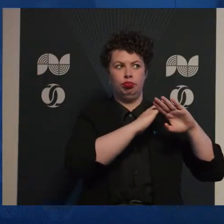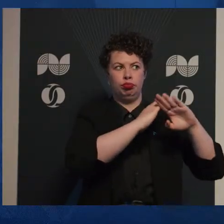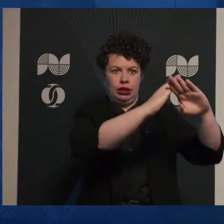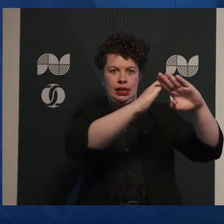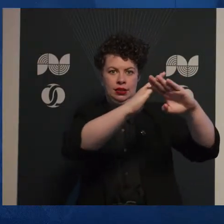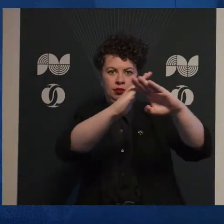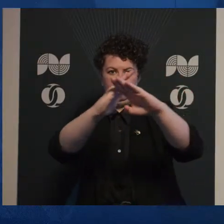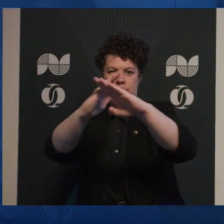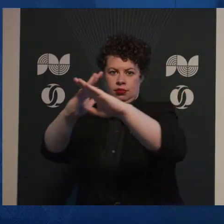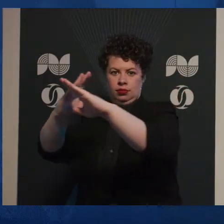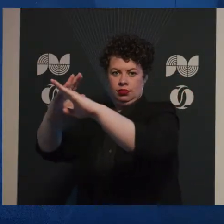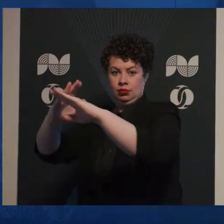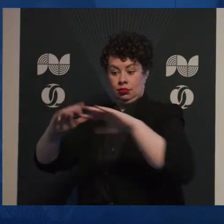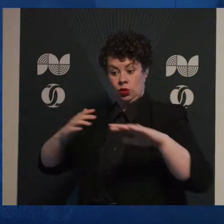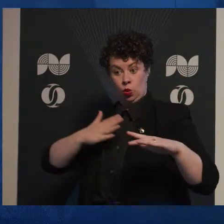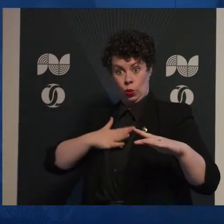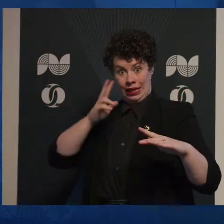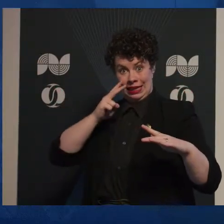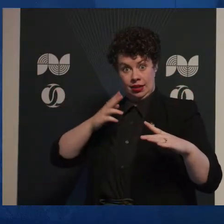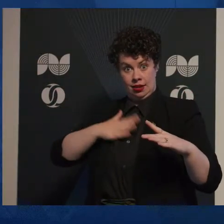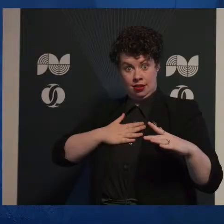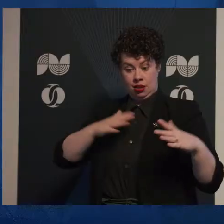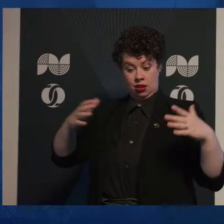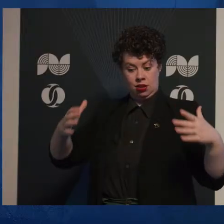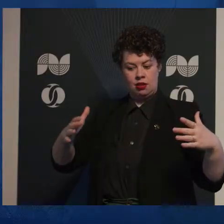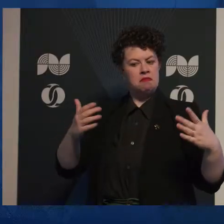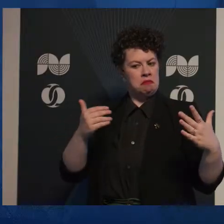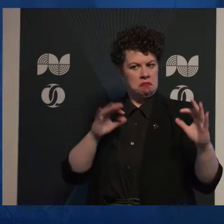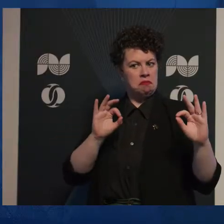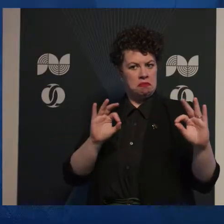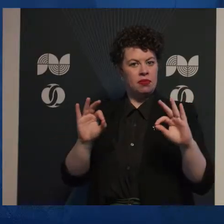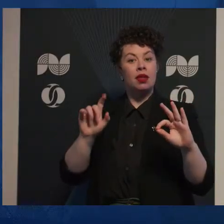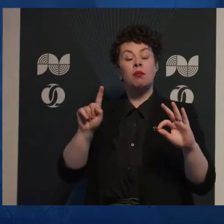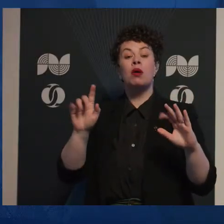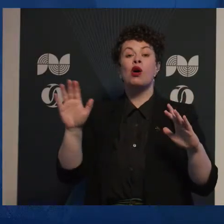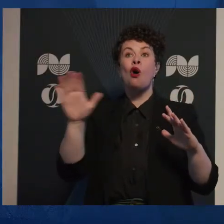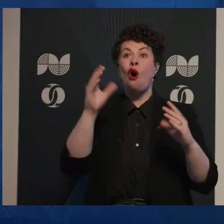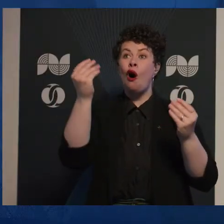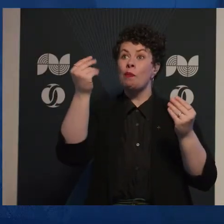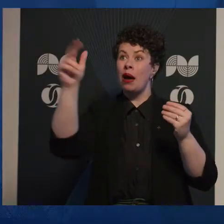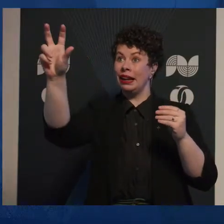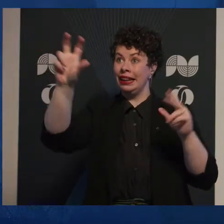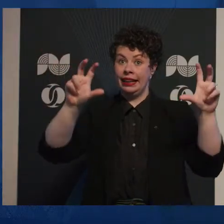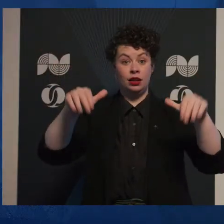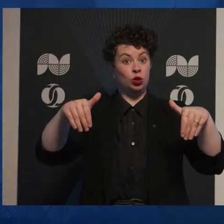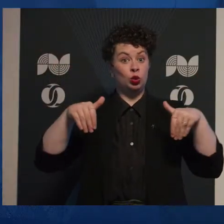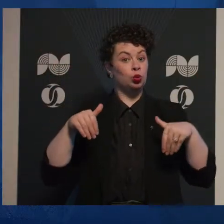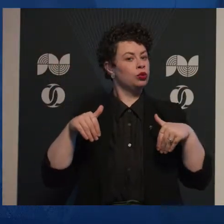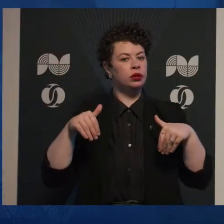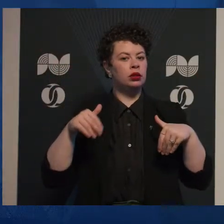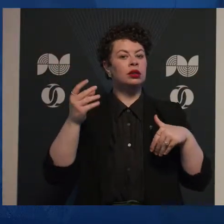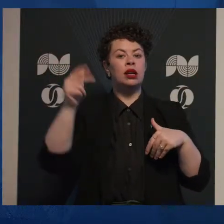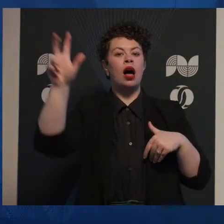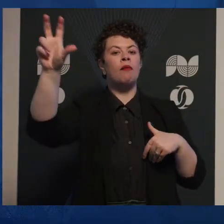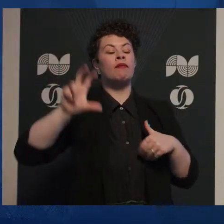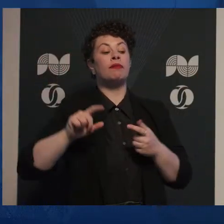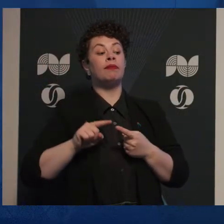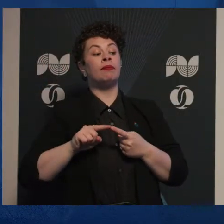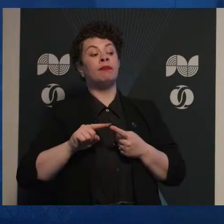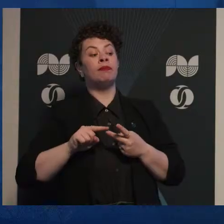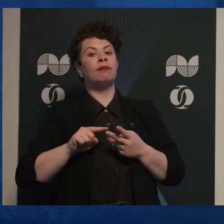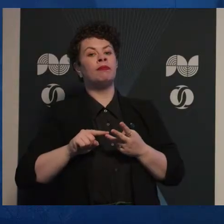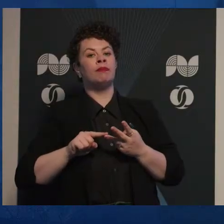where there's a recognition that not all investments are neutral, and that we have partners who